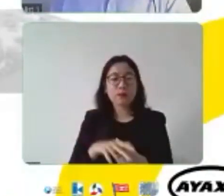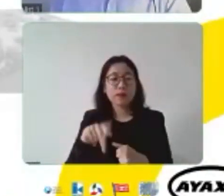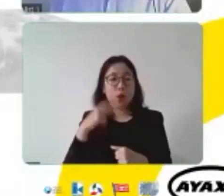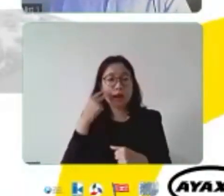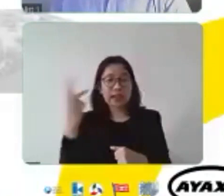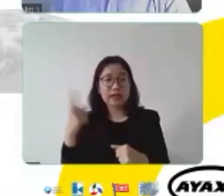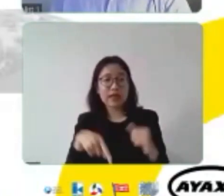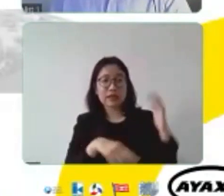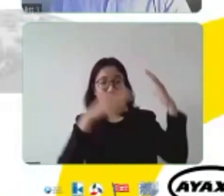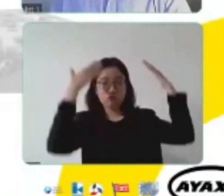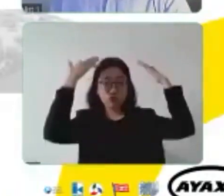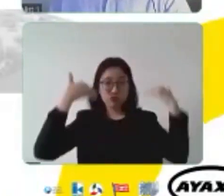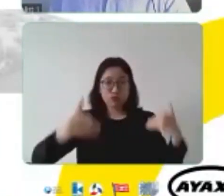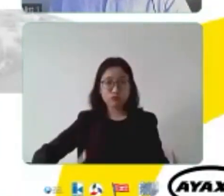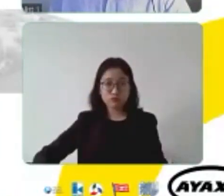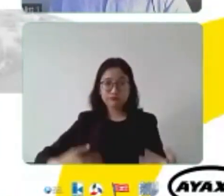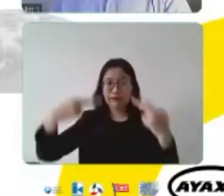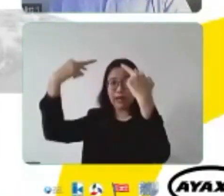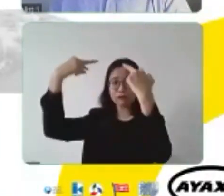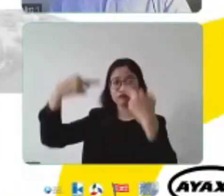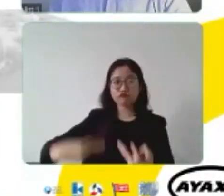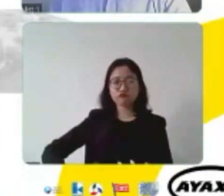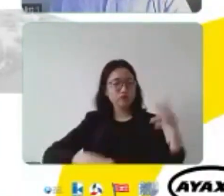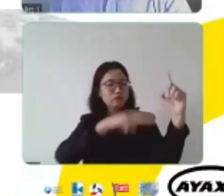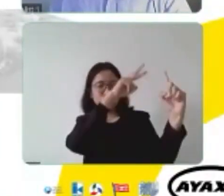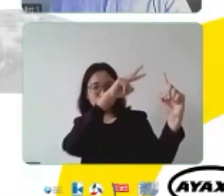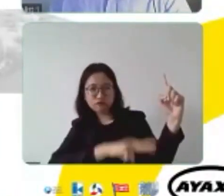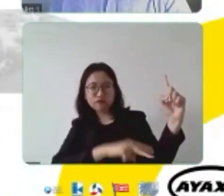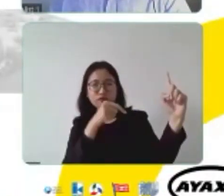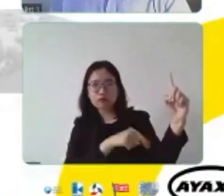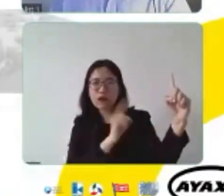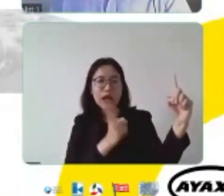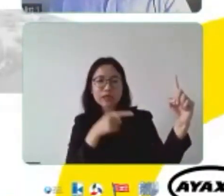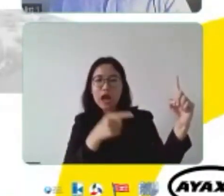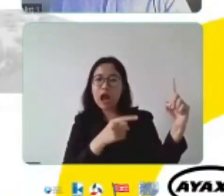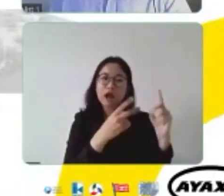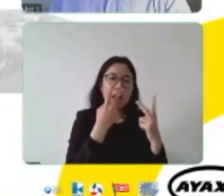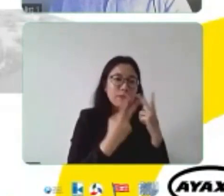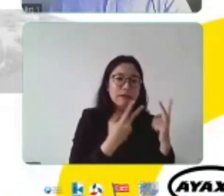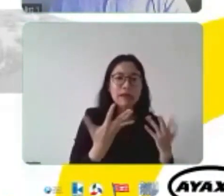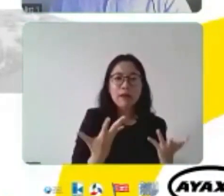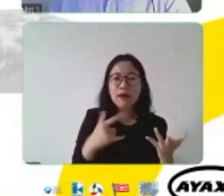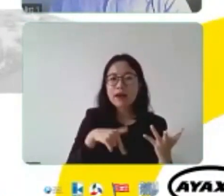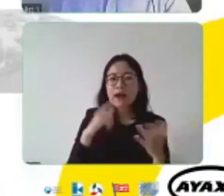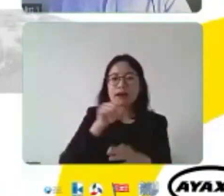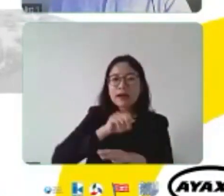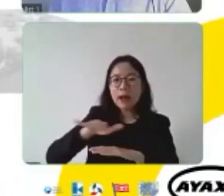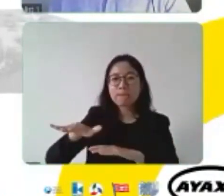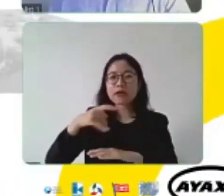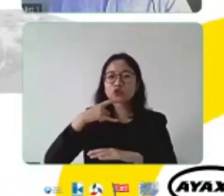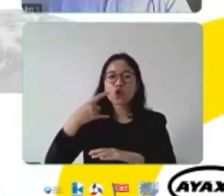learning problems in children. It affects the lungs in terms of asthma, breathing difficulties,